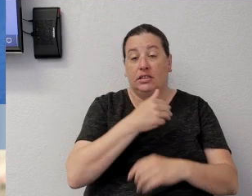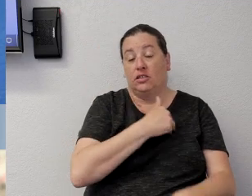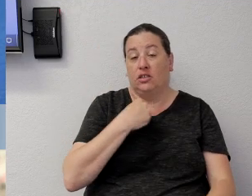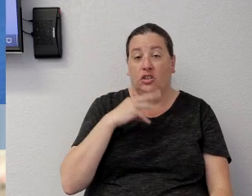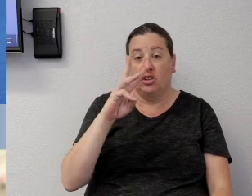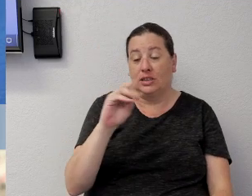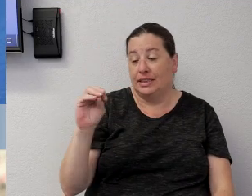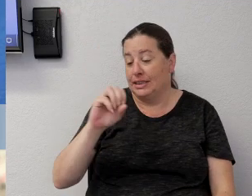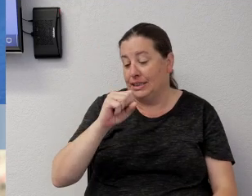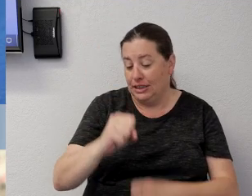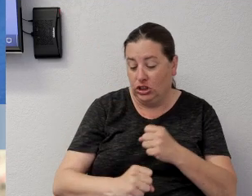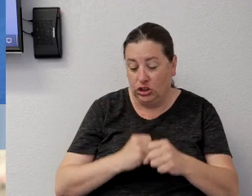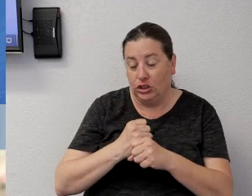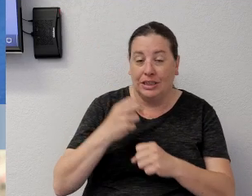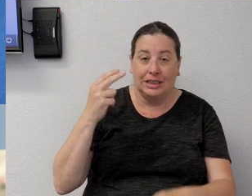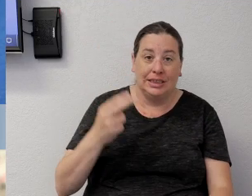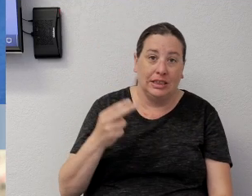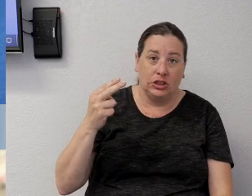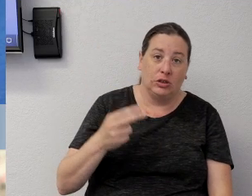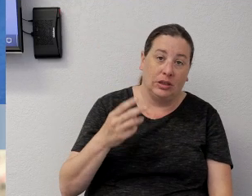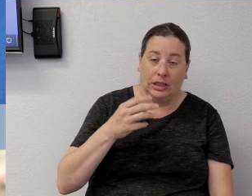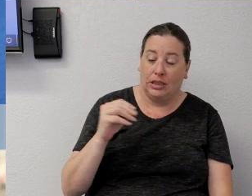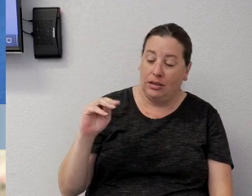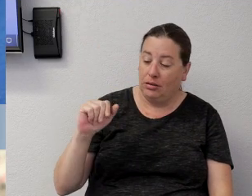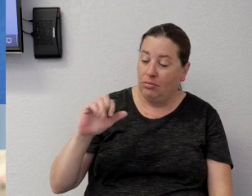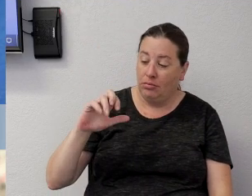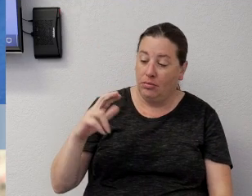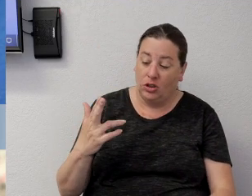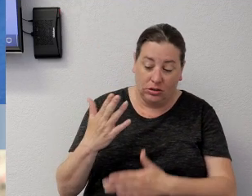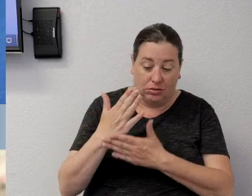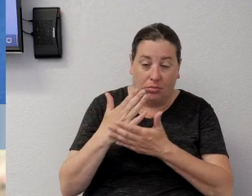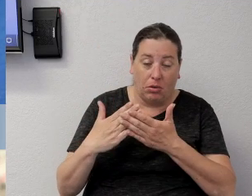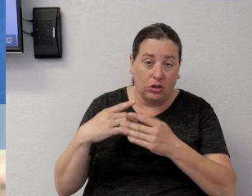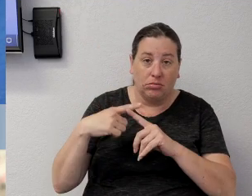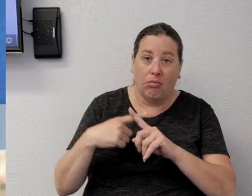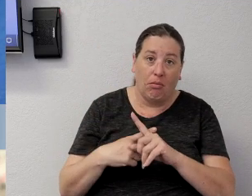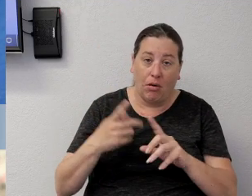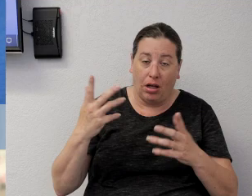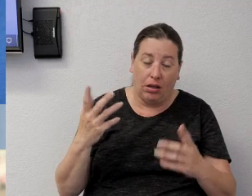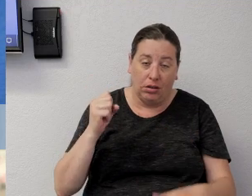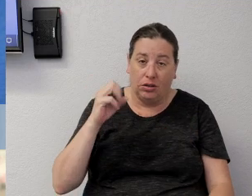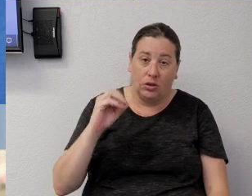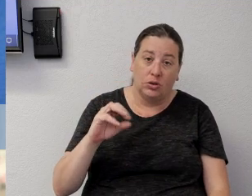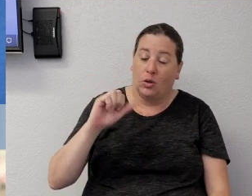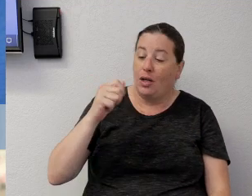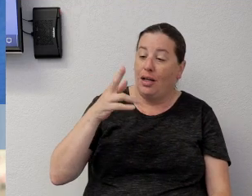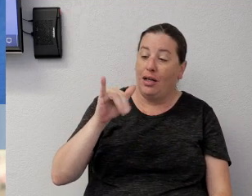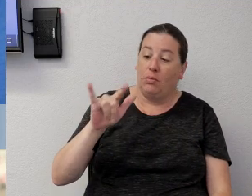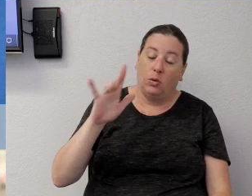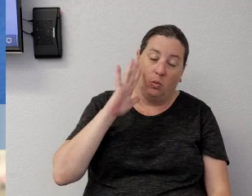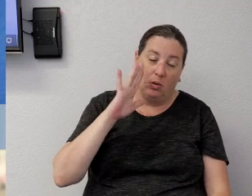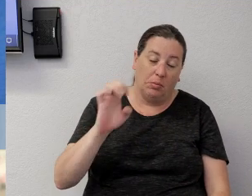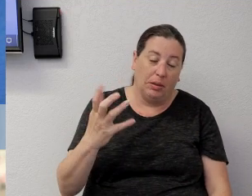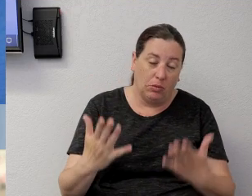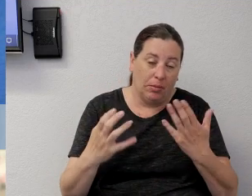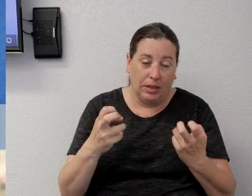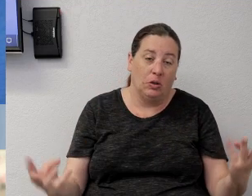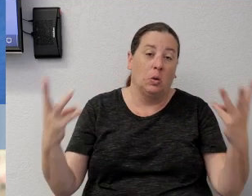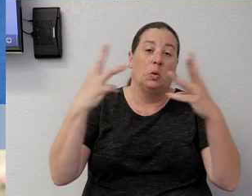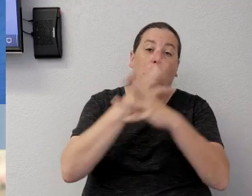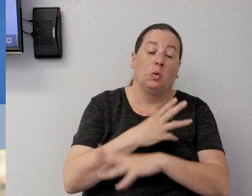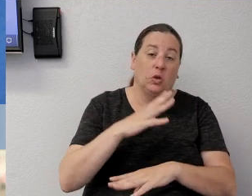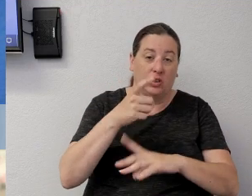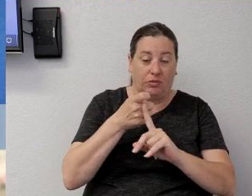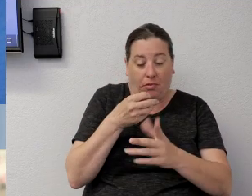was only a partial month. We're fully expecting that April will be even worse from a financial performance